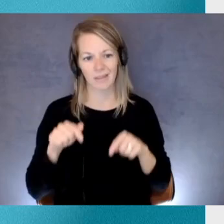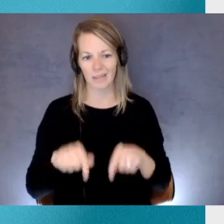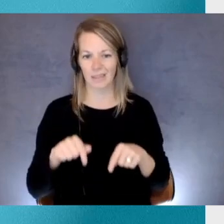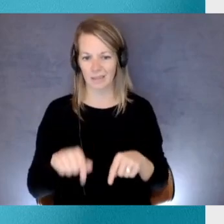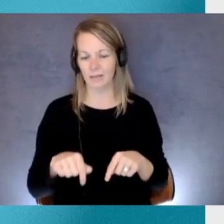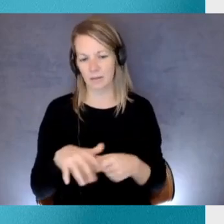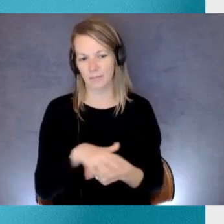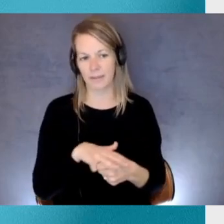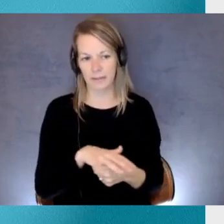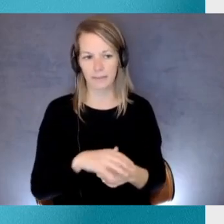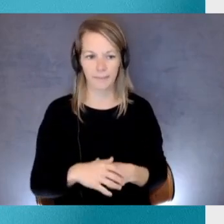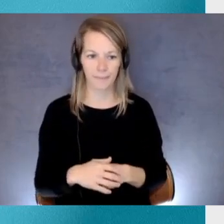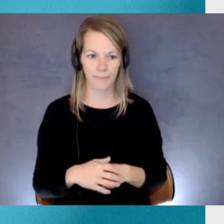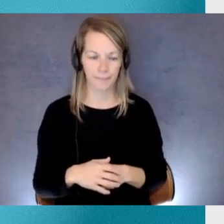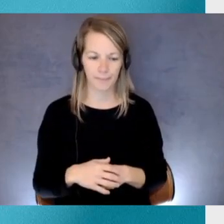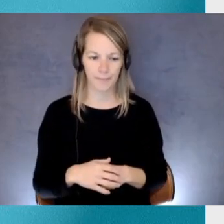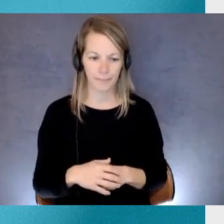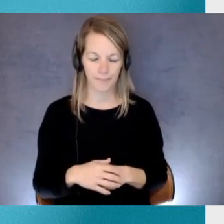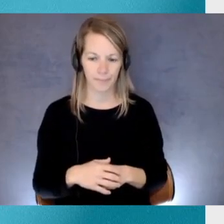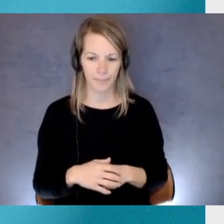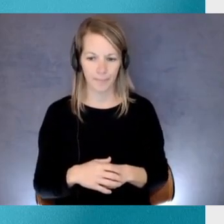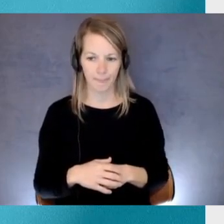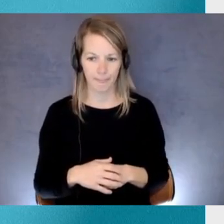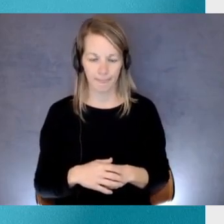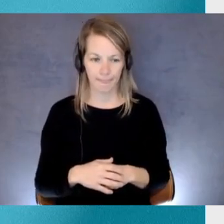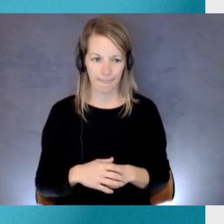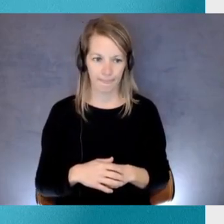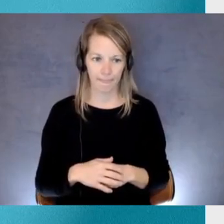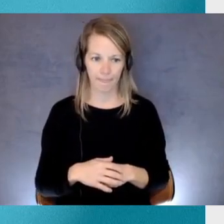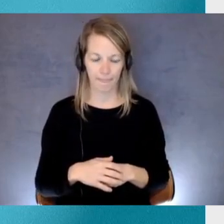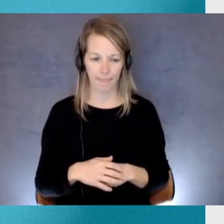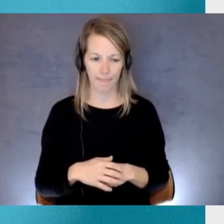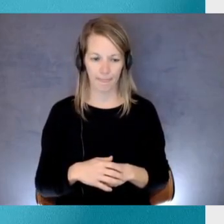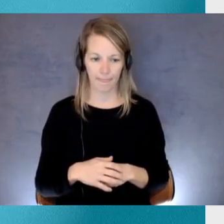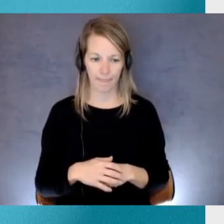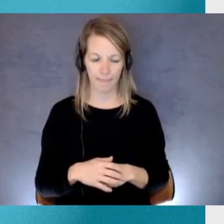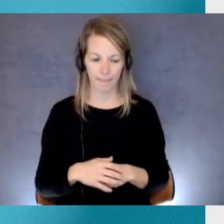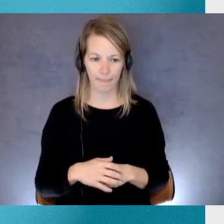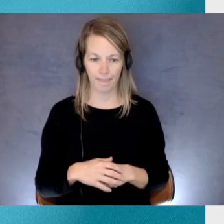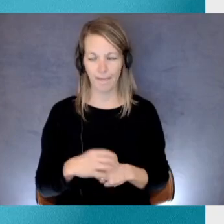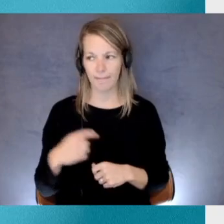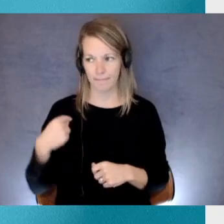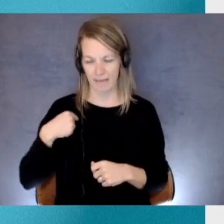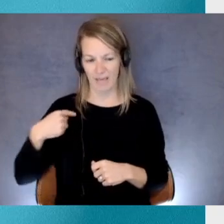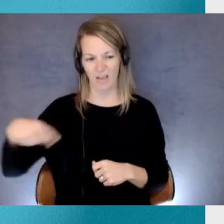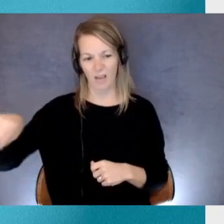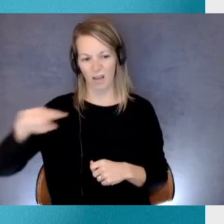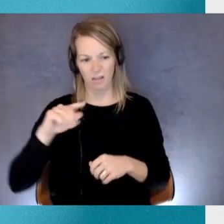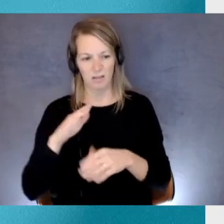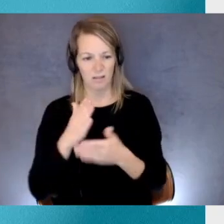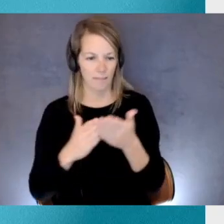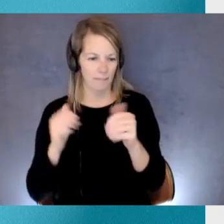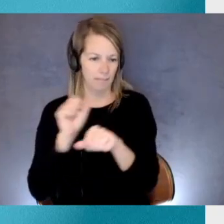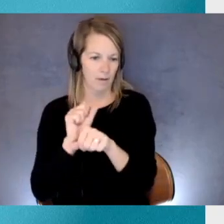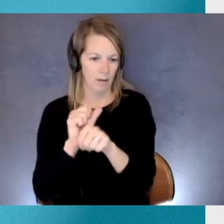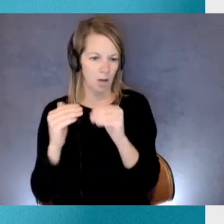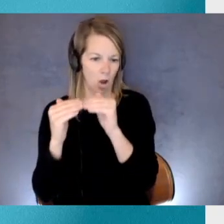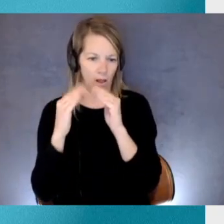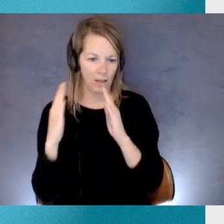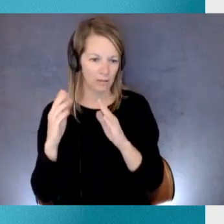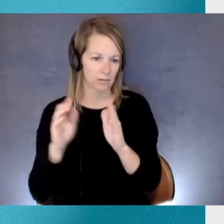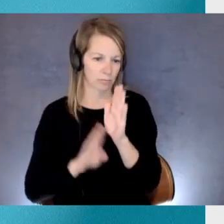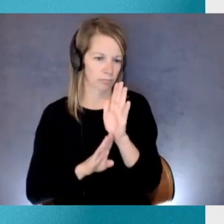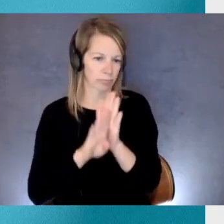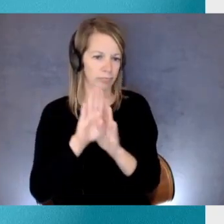right? And I just want to stress, so this is one of the books that some colleagues that came together created called Graphic Medicine